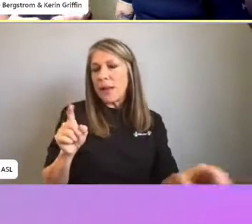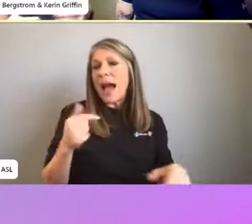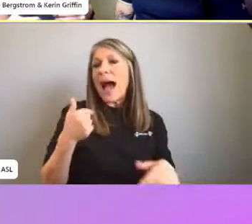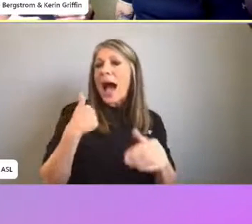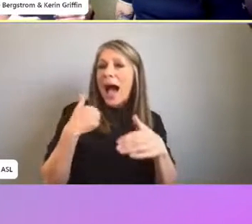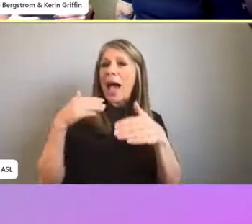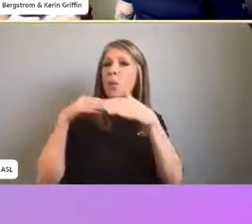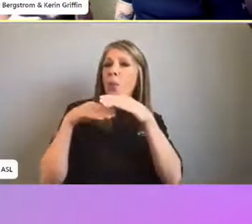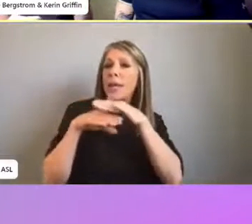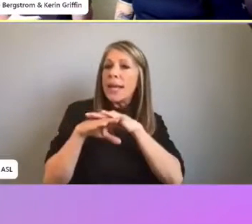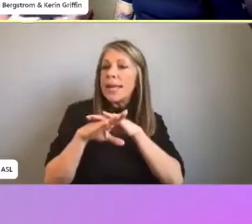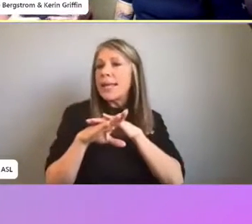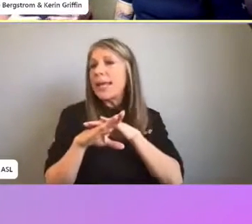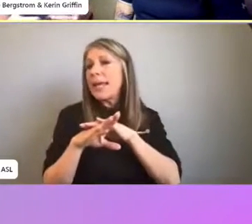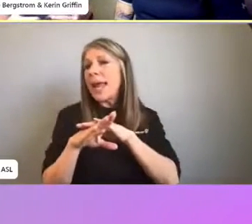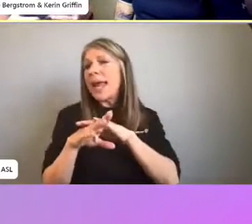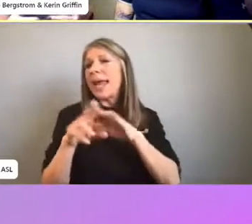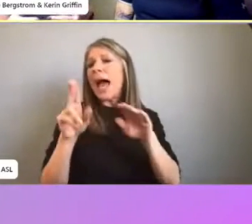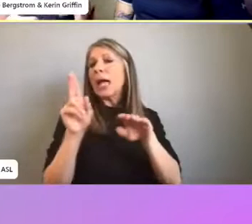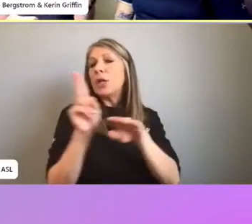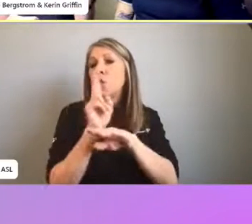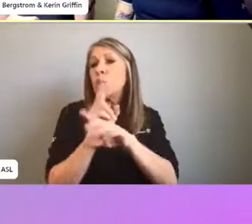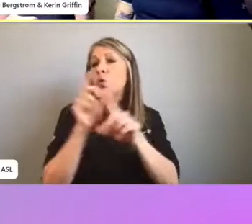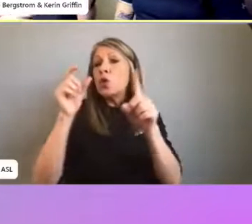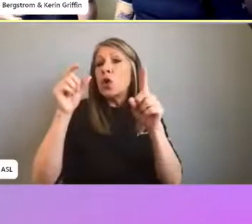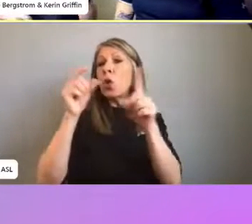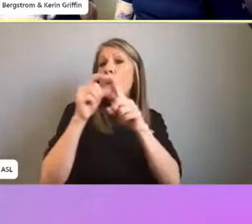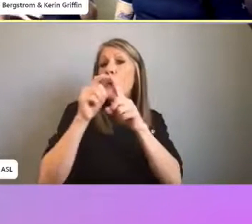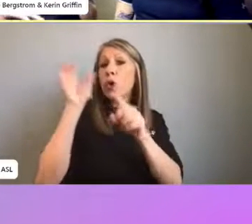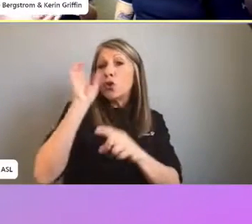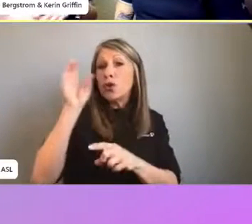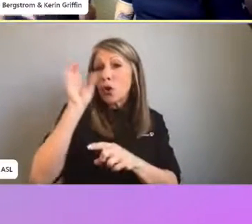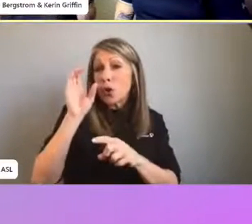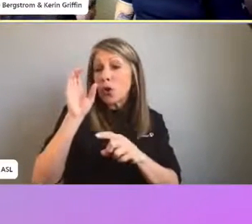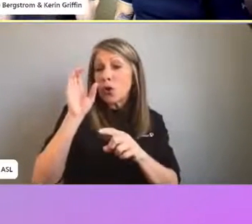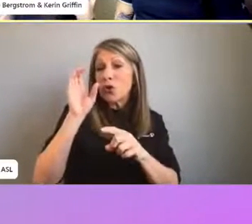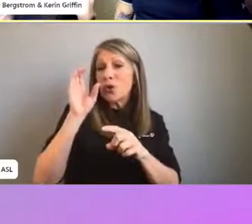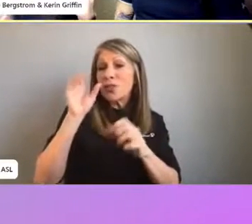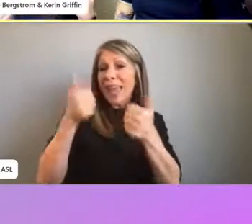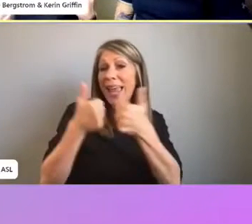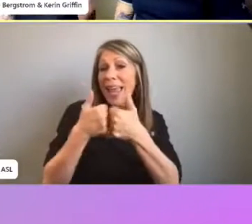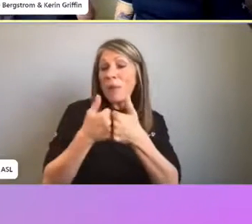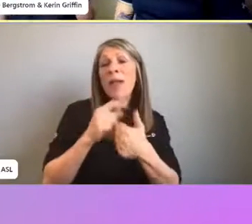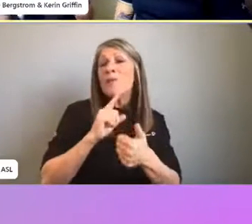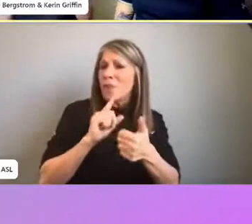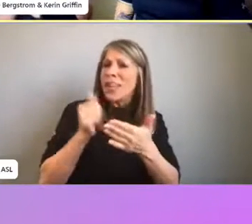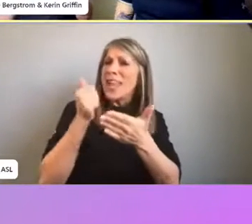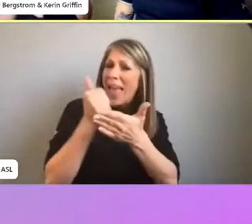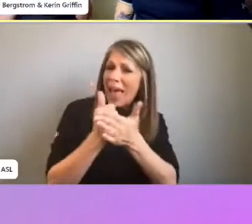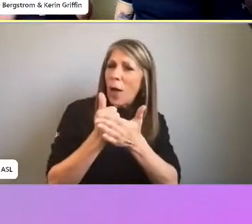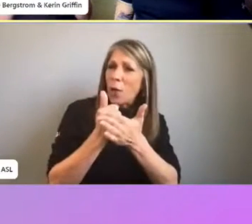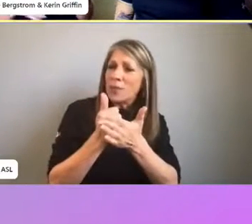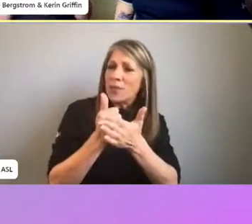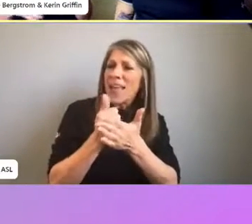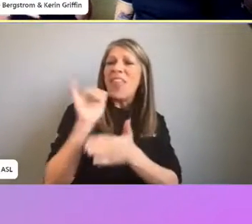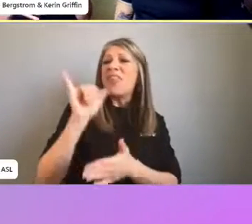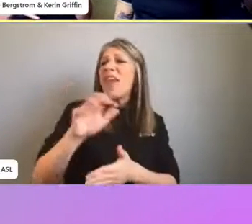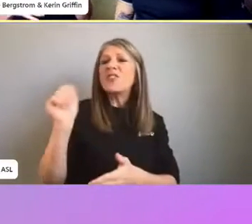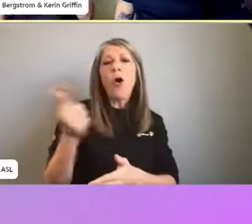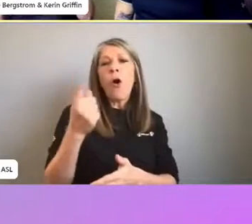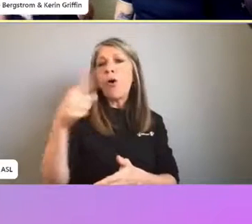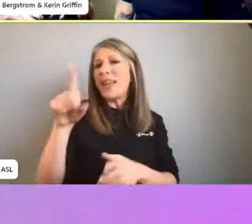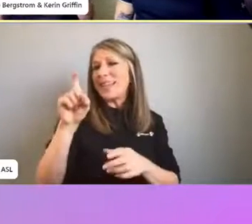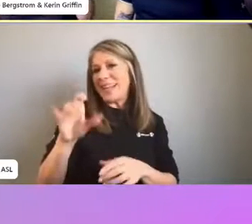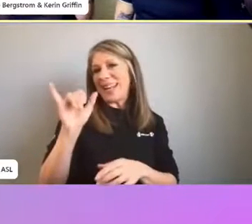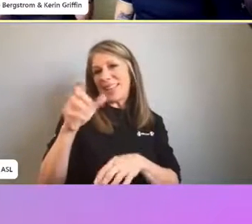I used that word search, and it did break the ice. And that's all they needed at that